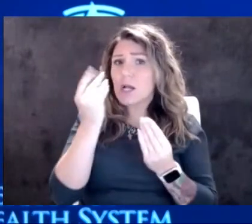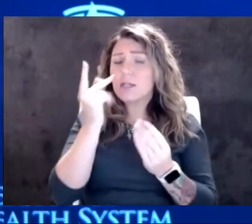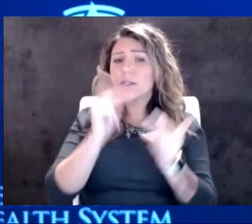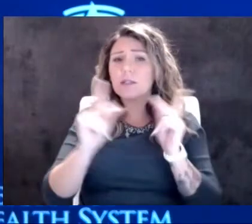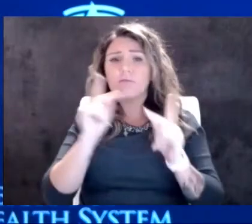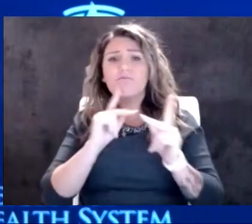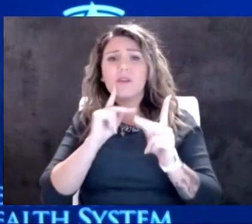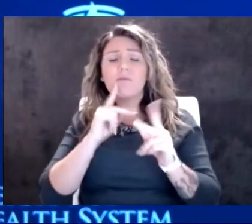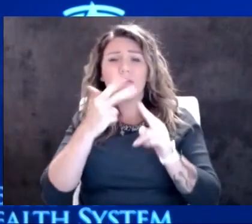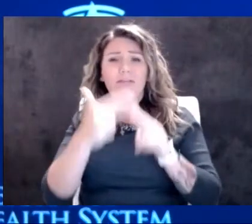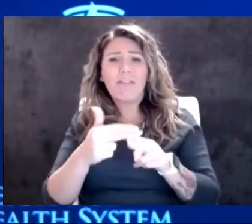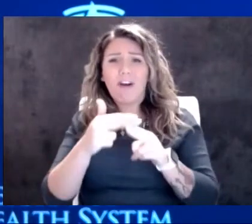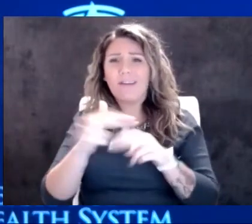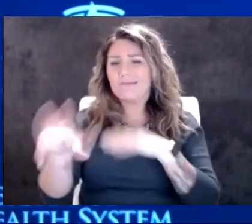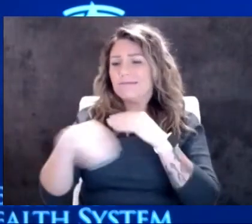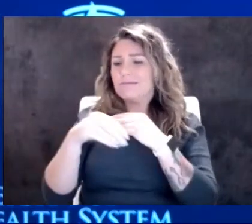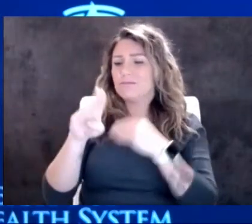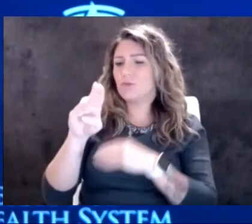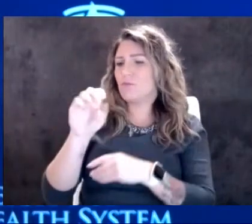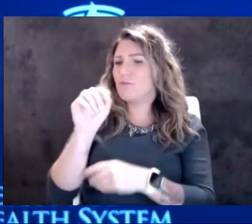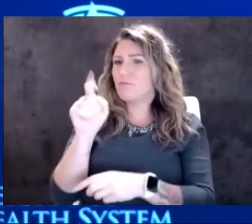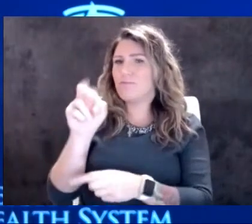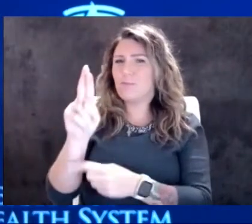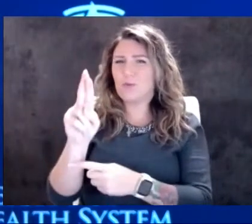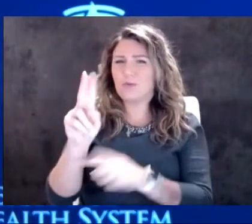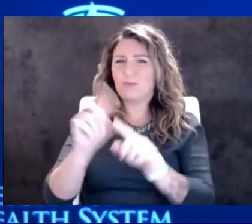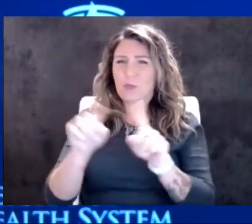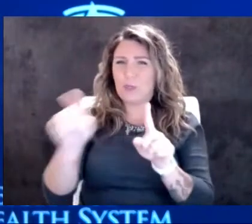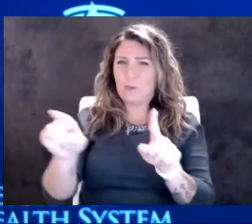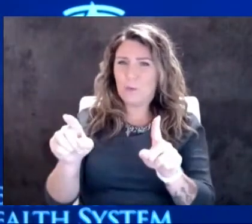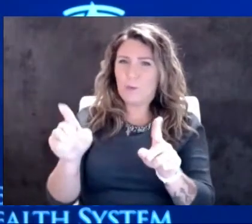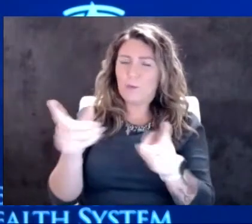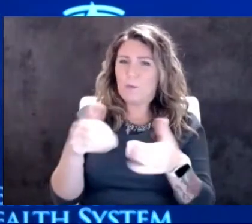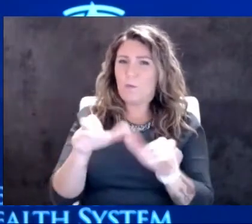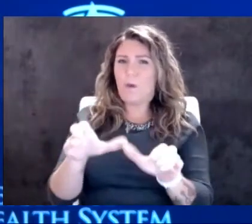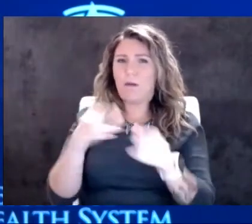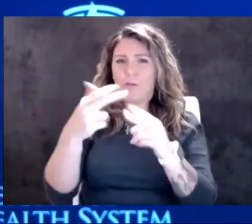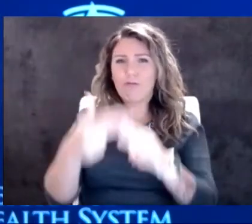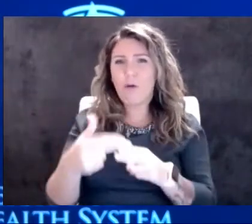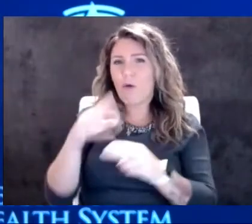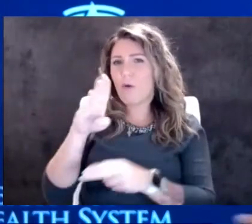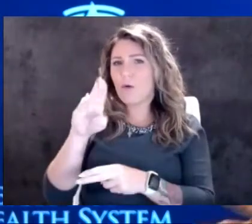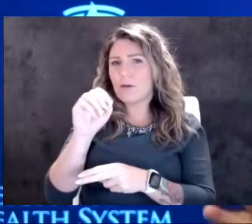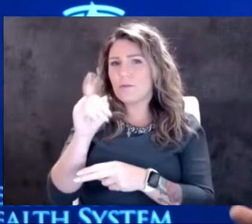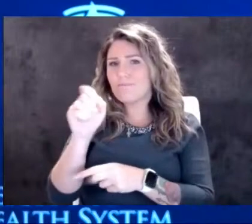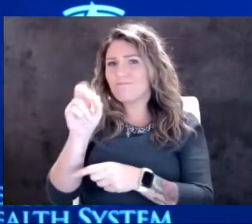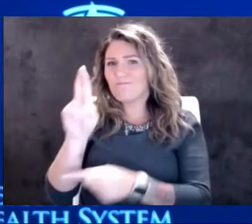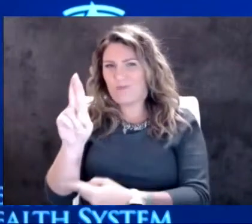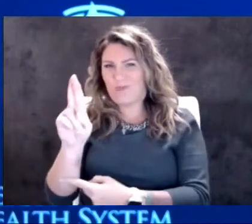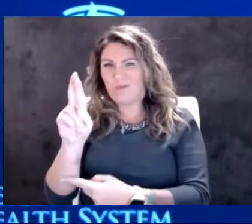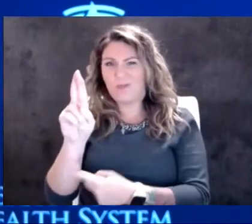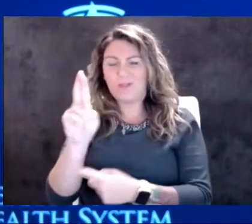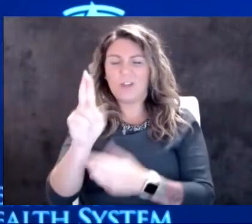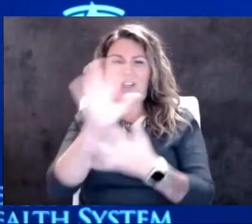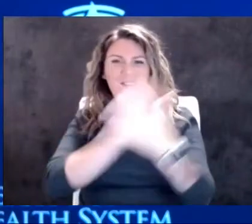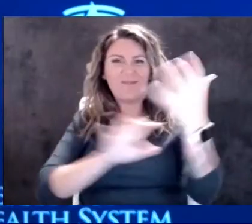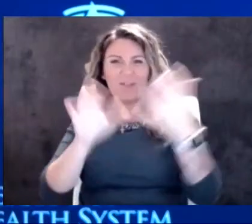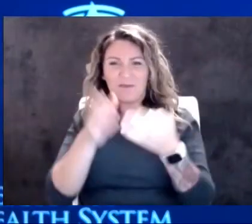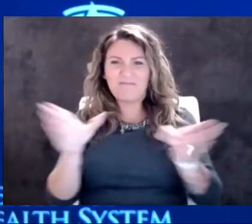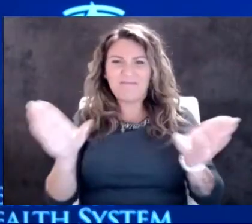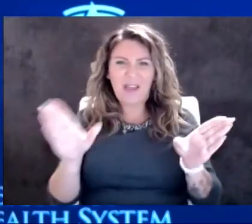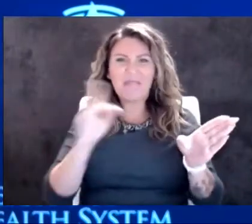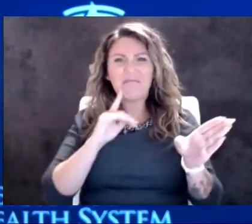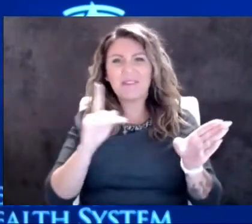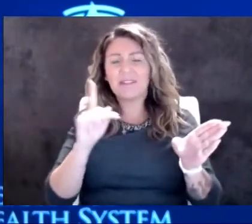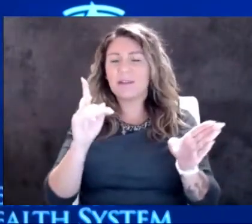another booster, and I know that you guys refrain from calling it that, but yeah, it's not. We'd like to confuse the public just to make things completely cloudy.